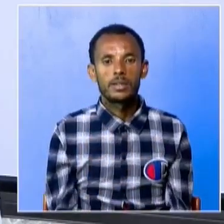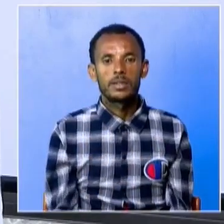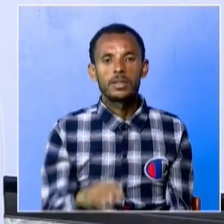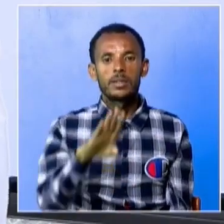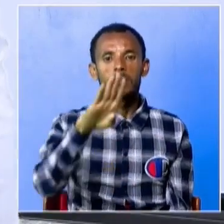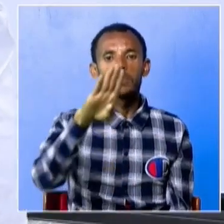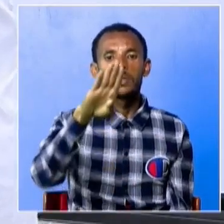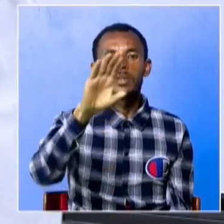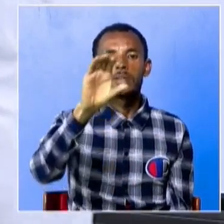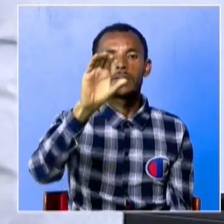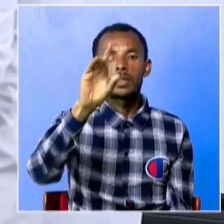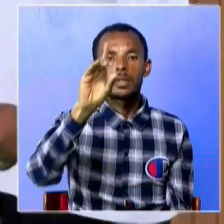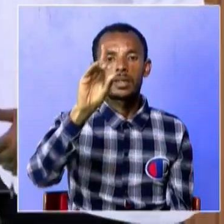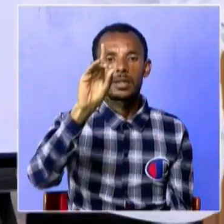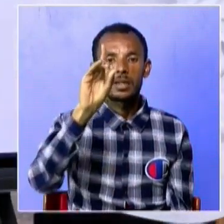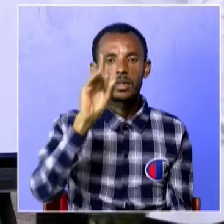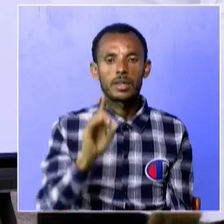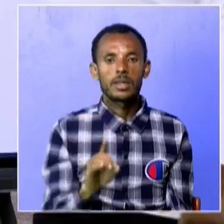BCD